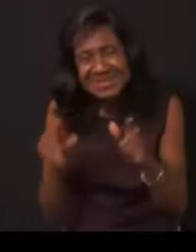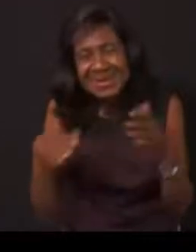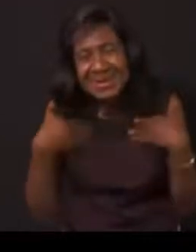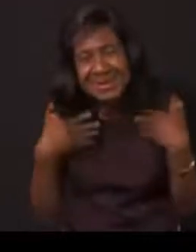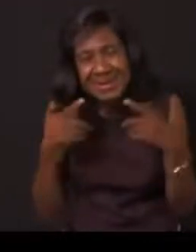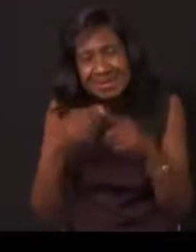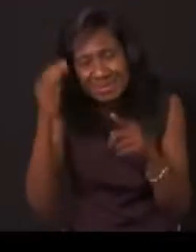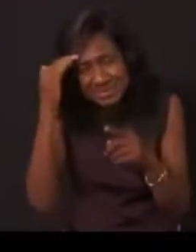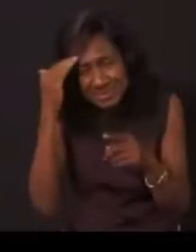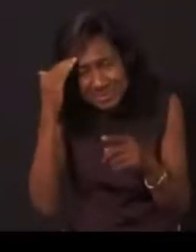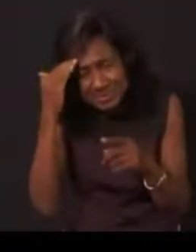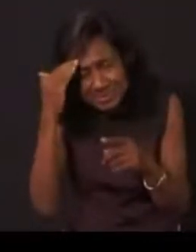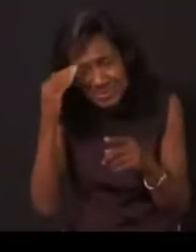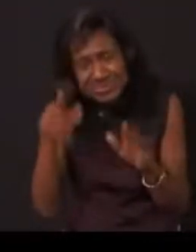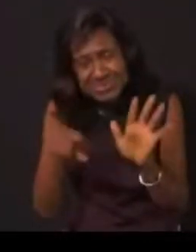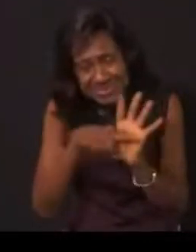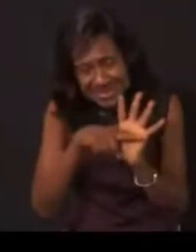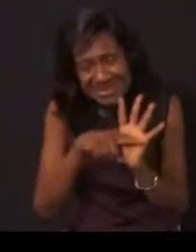Yeah.